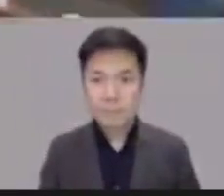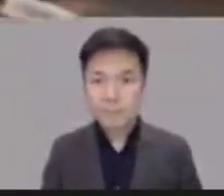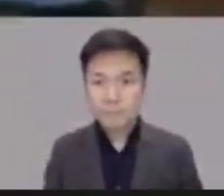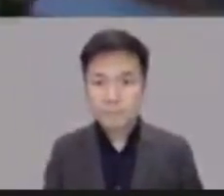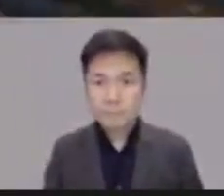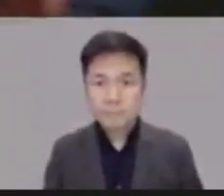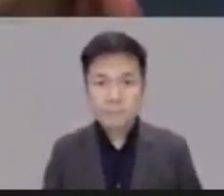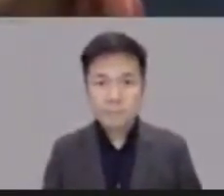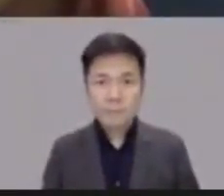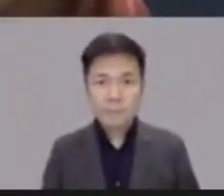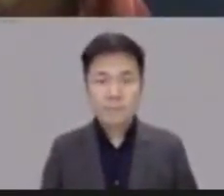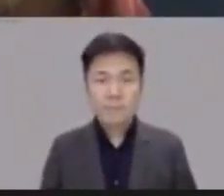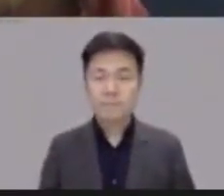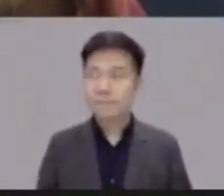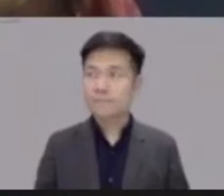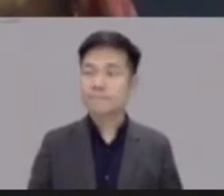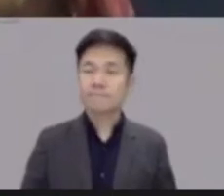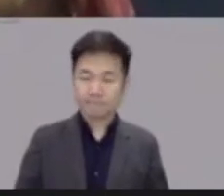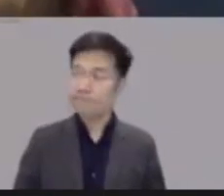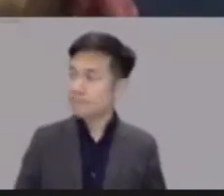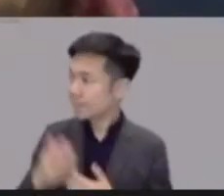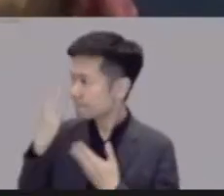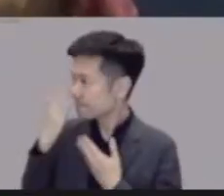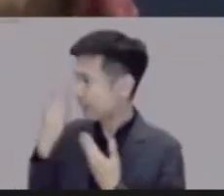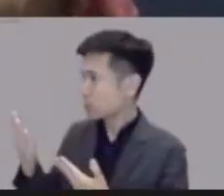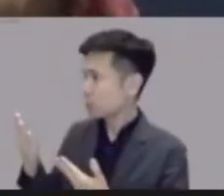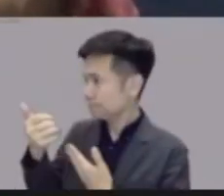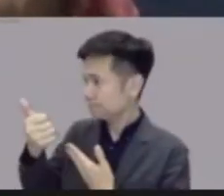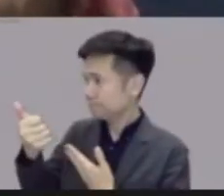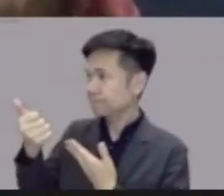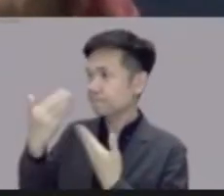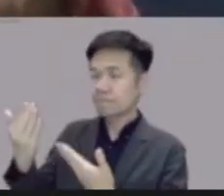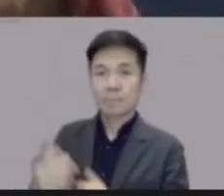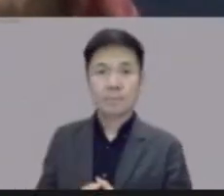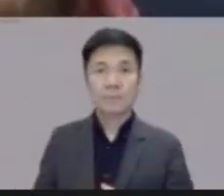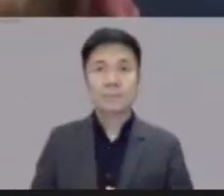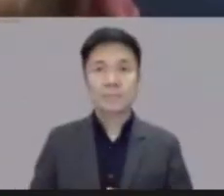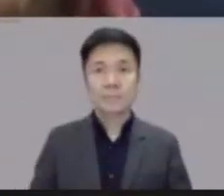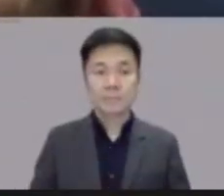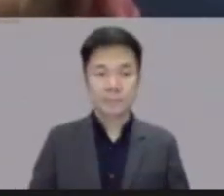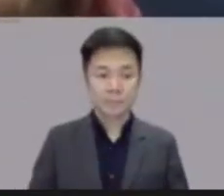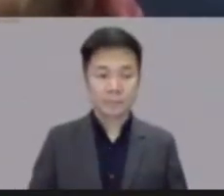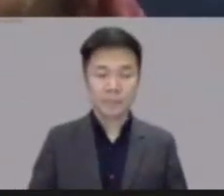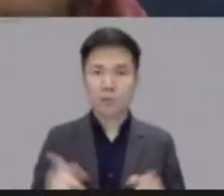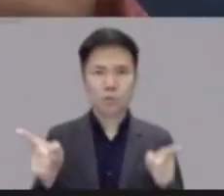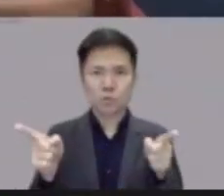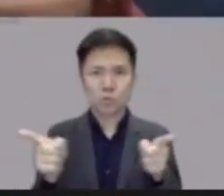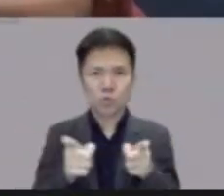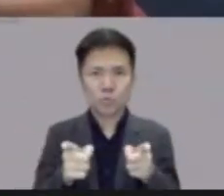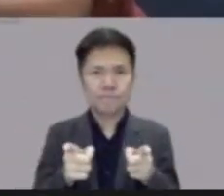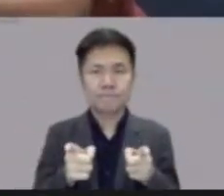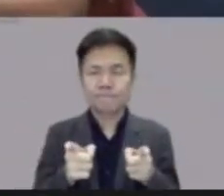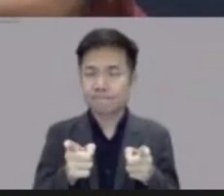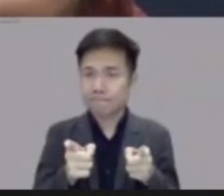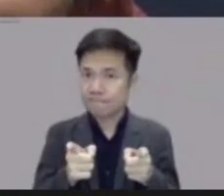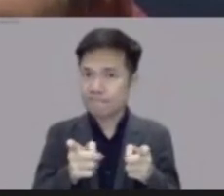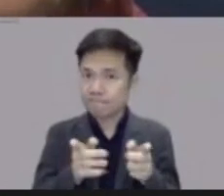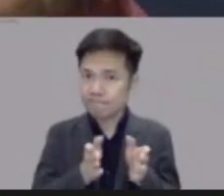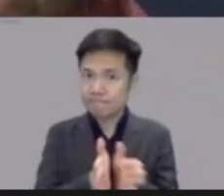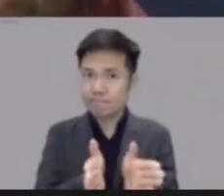thank you madam chair just uh I have a very brief comment uh pertaining to